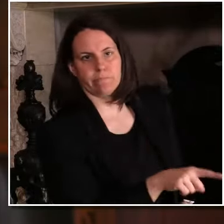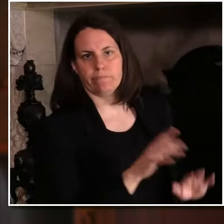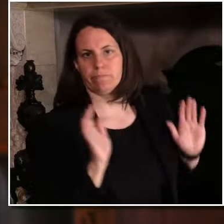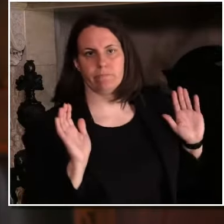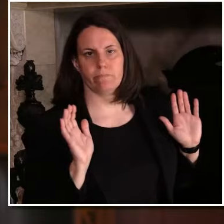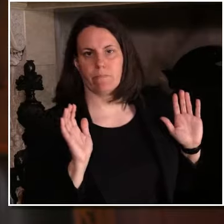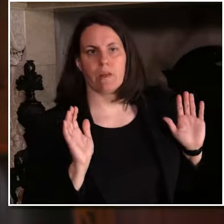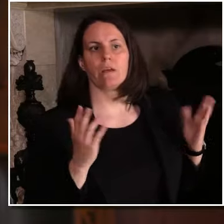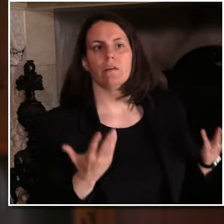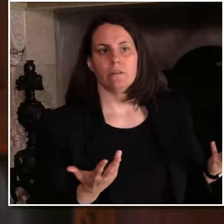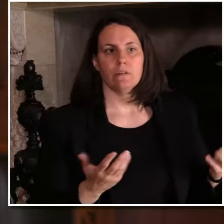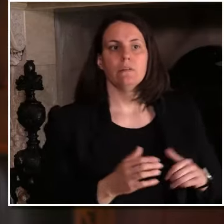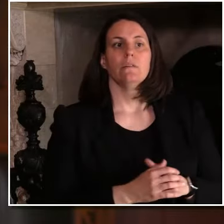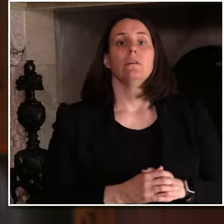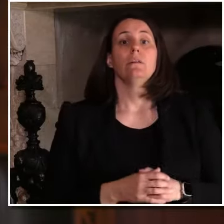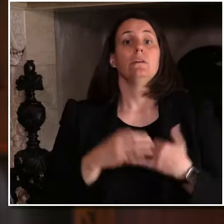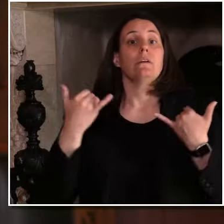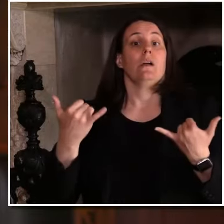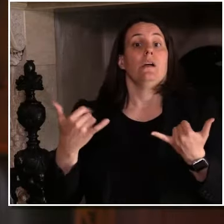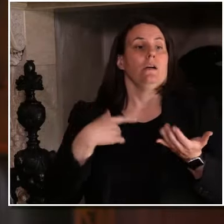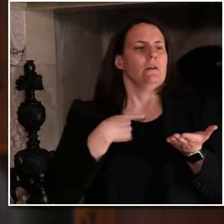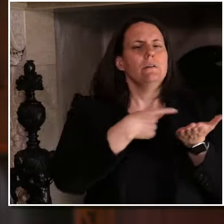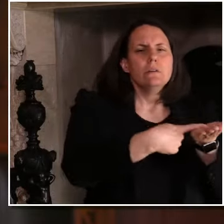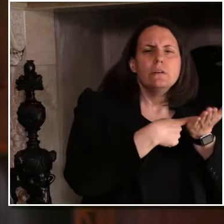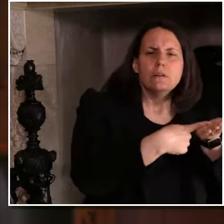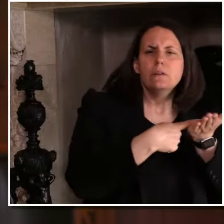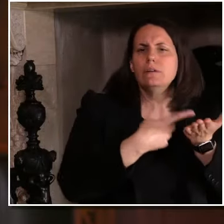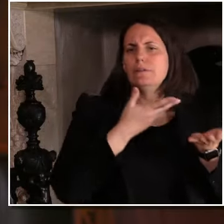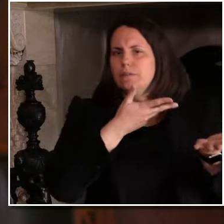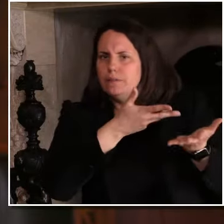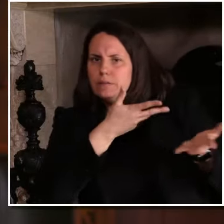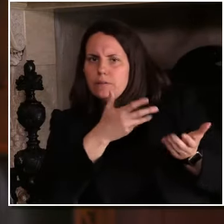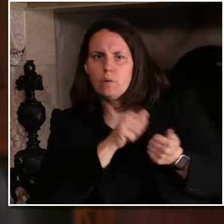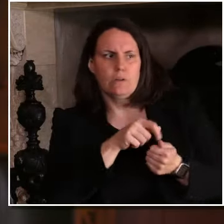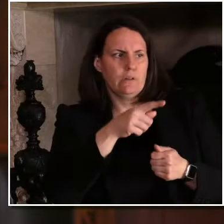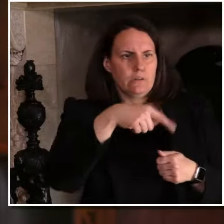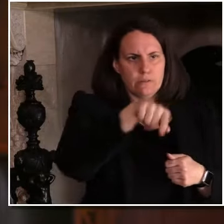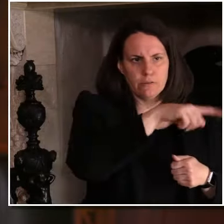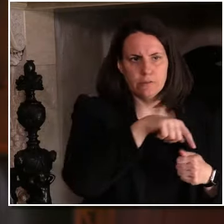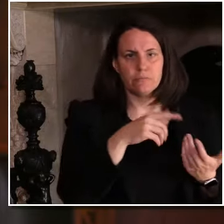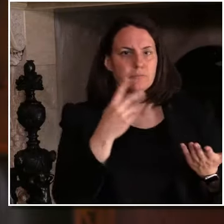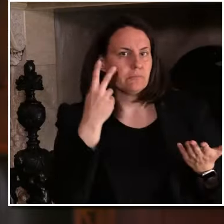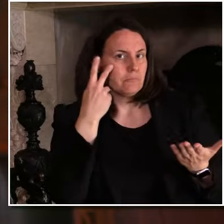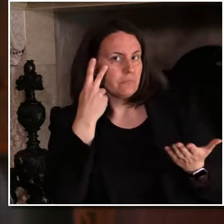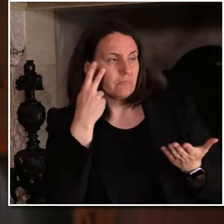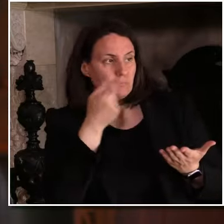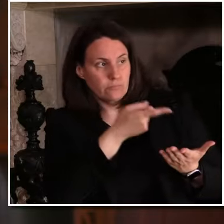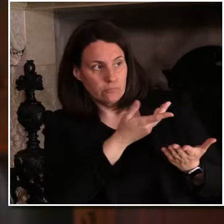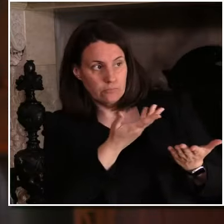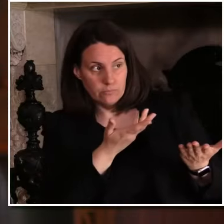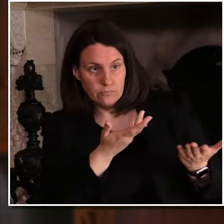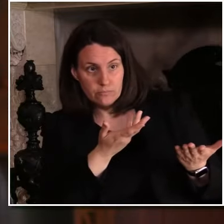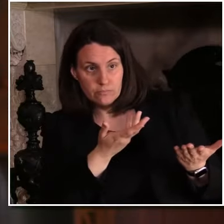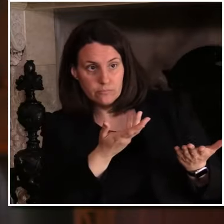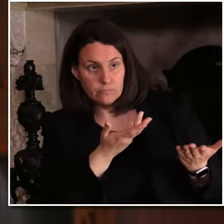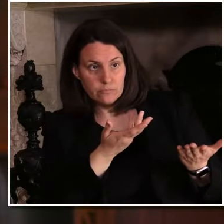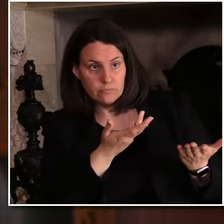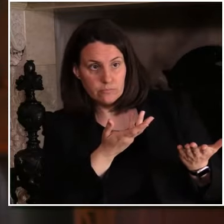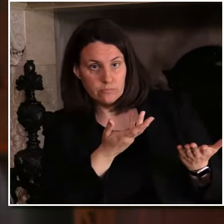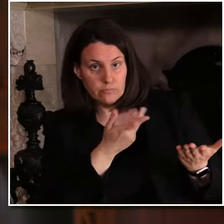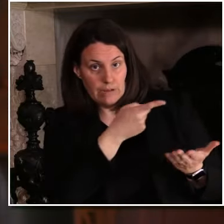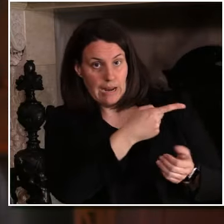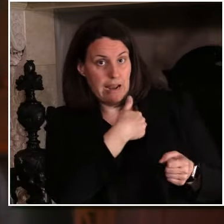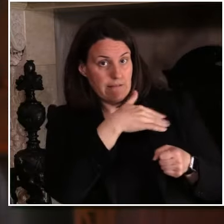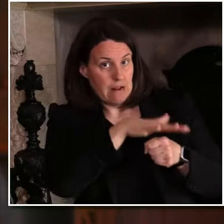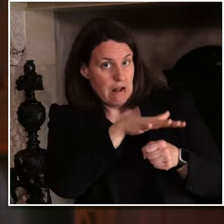in conversations about how to be good partners with them. Again, right, these PPE issues are things that they are struggling with